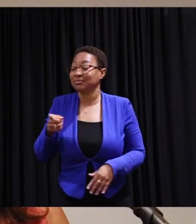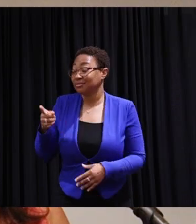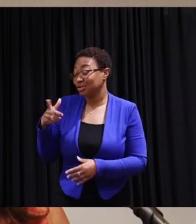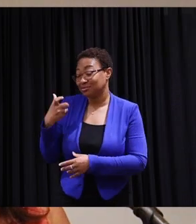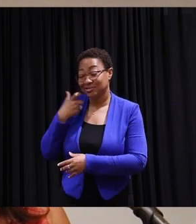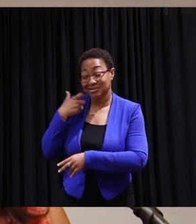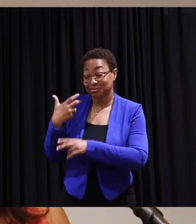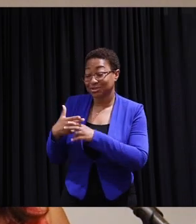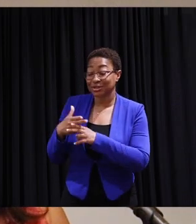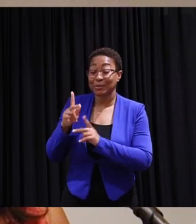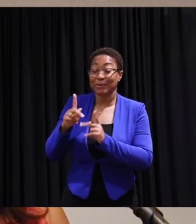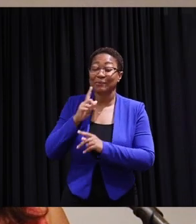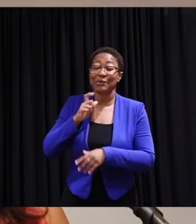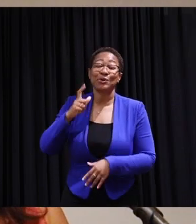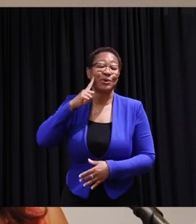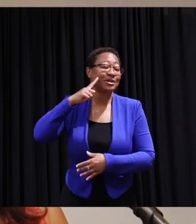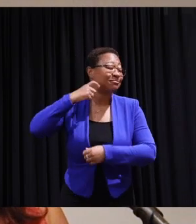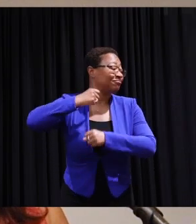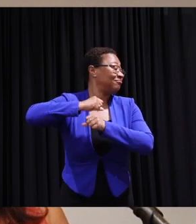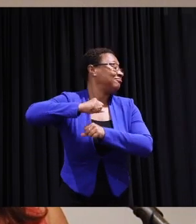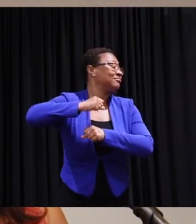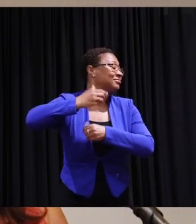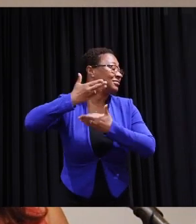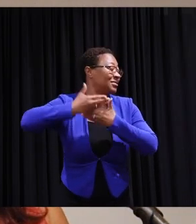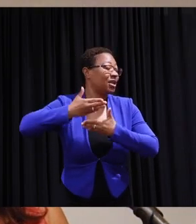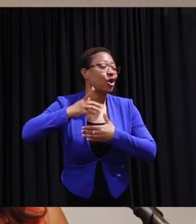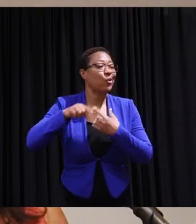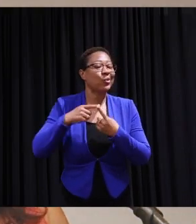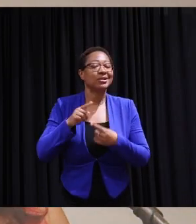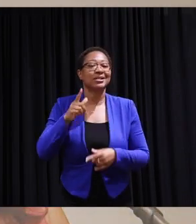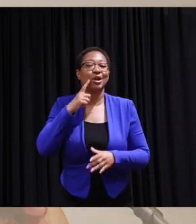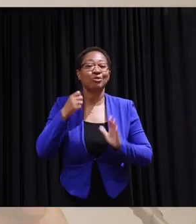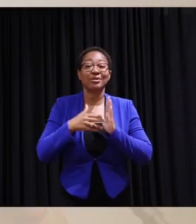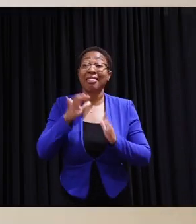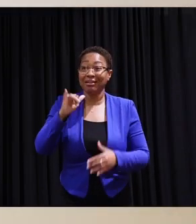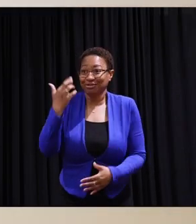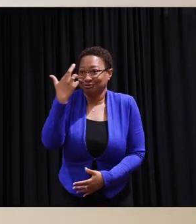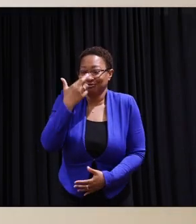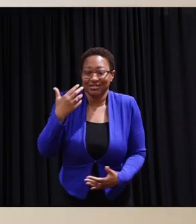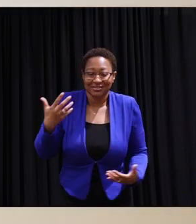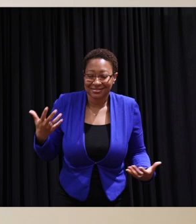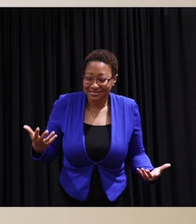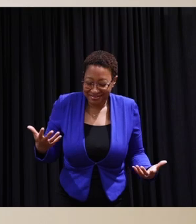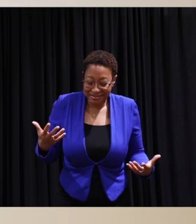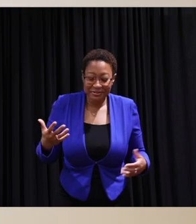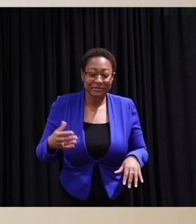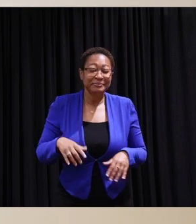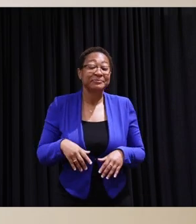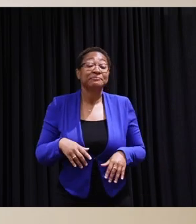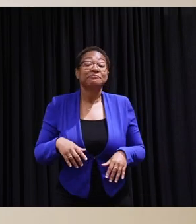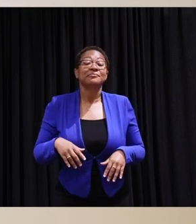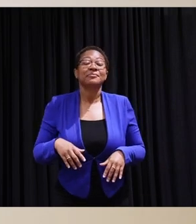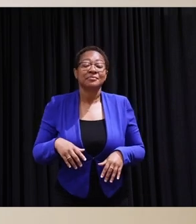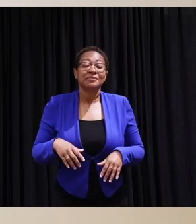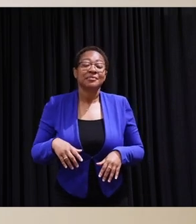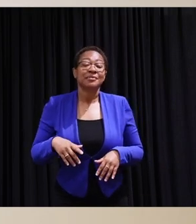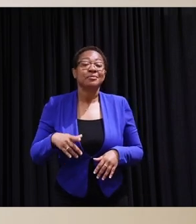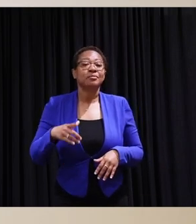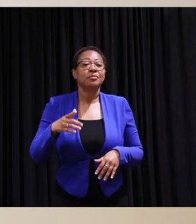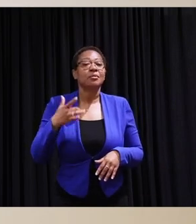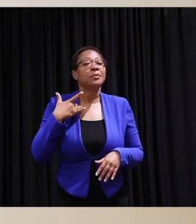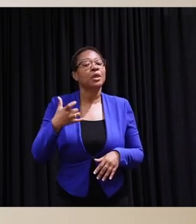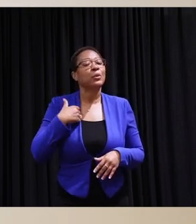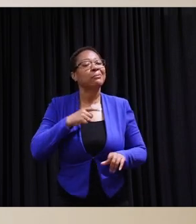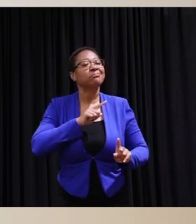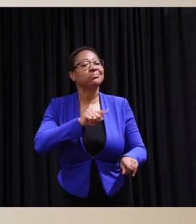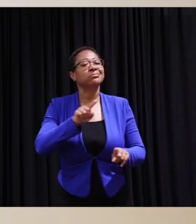down whenever you bring up racism, even though that's the reason for the majority of it. What I would say is a lot of my space in policy